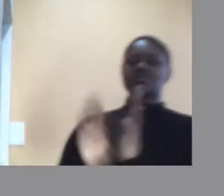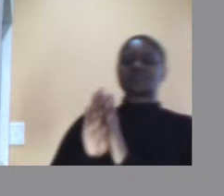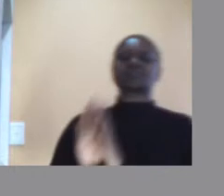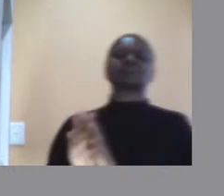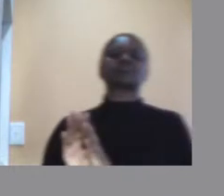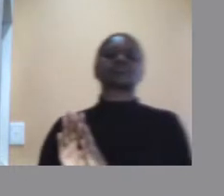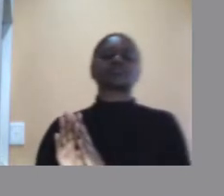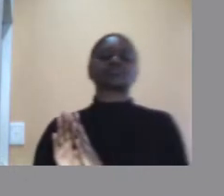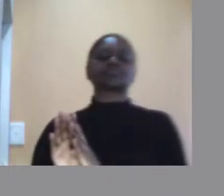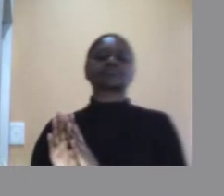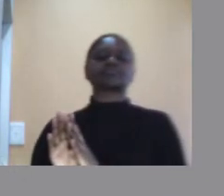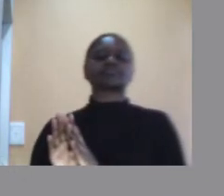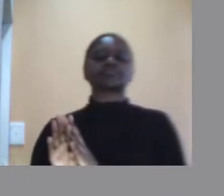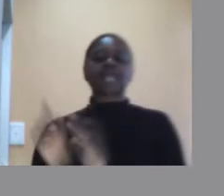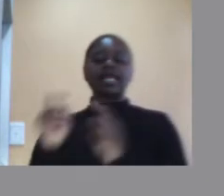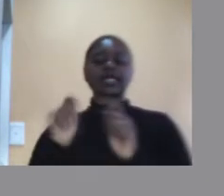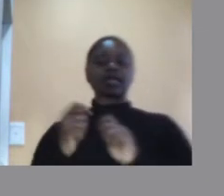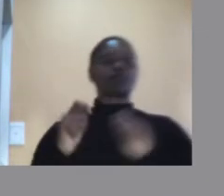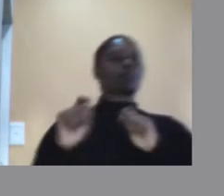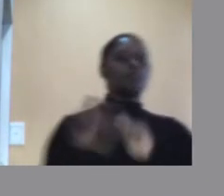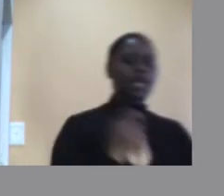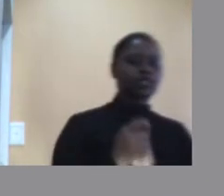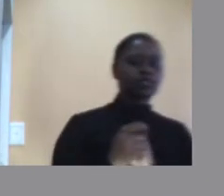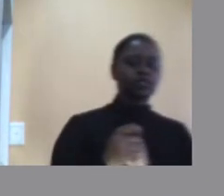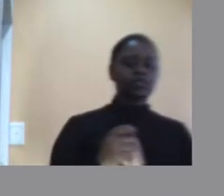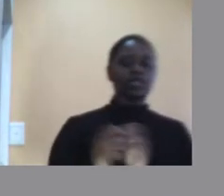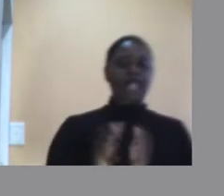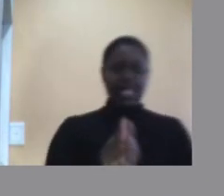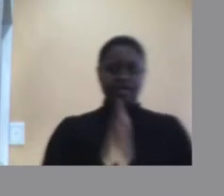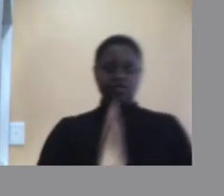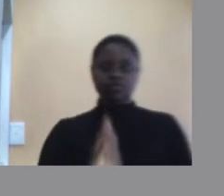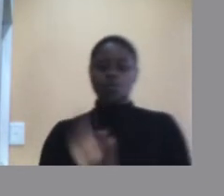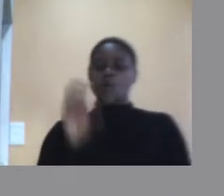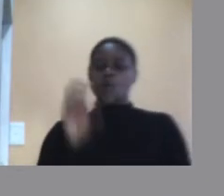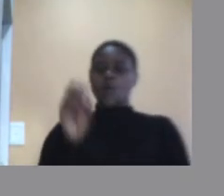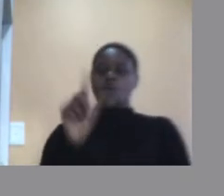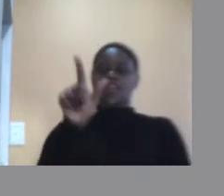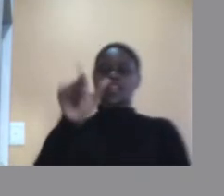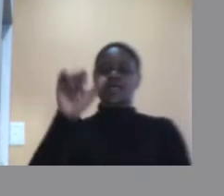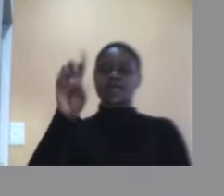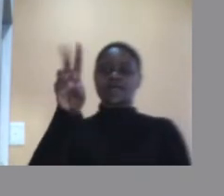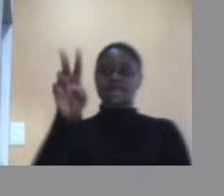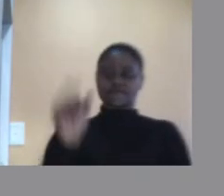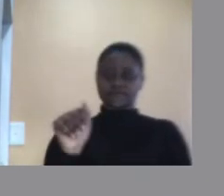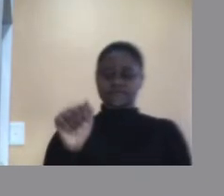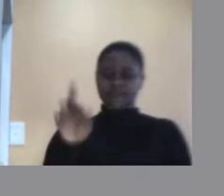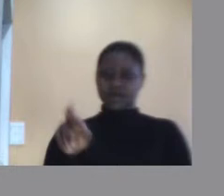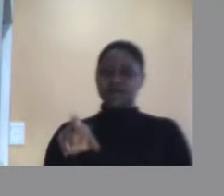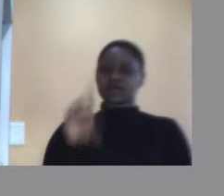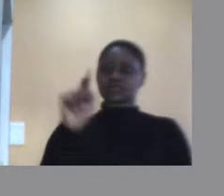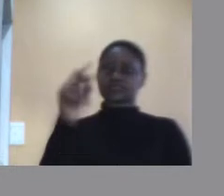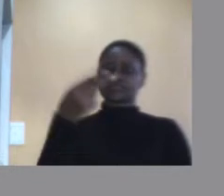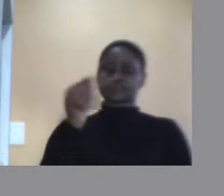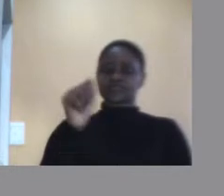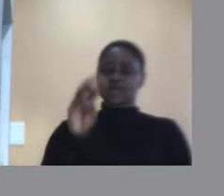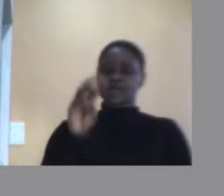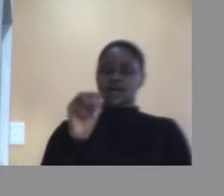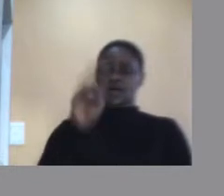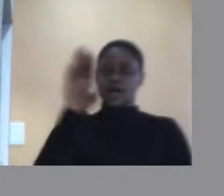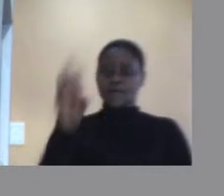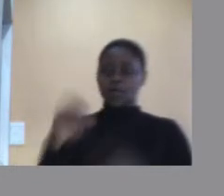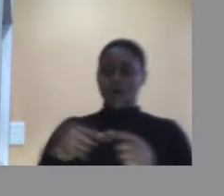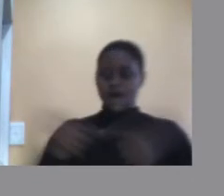agrarian transformation. As President Oliver Tambo once said that the enemy is not always